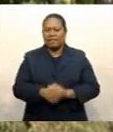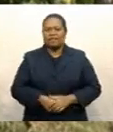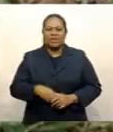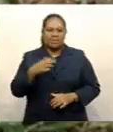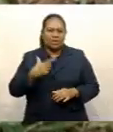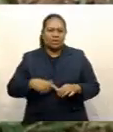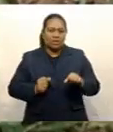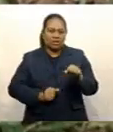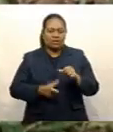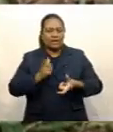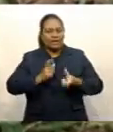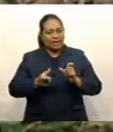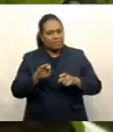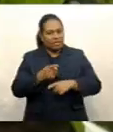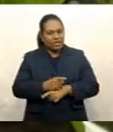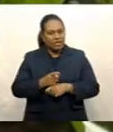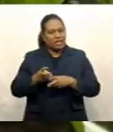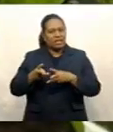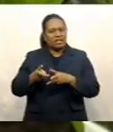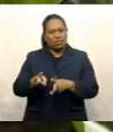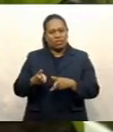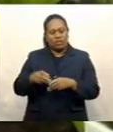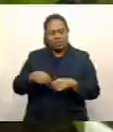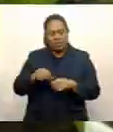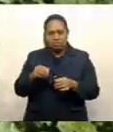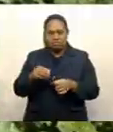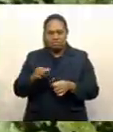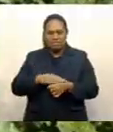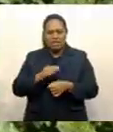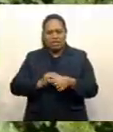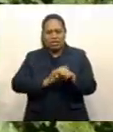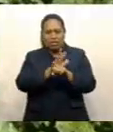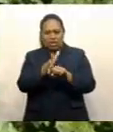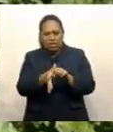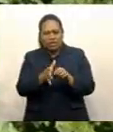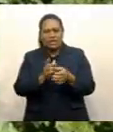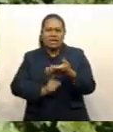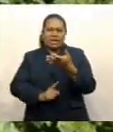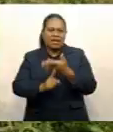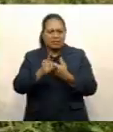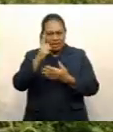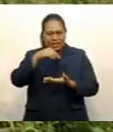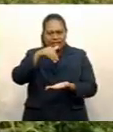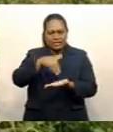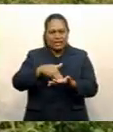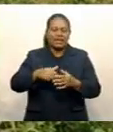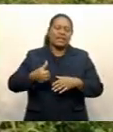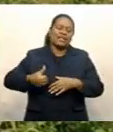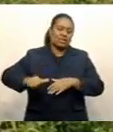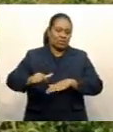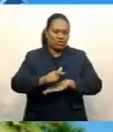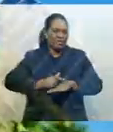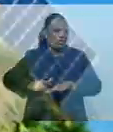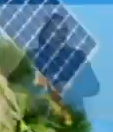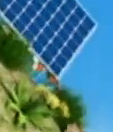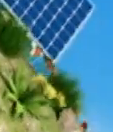climate change and the wake of COVID-19 pandemic will be centered upon future land use